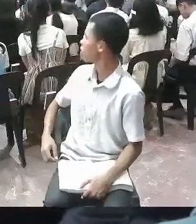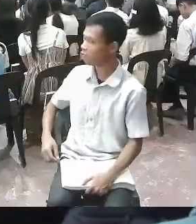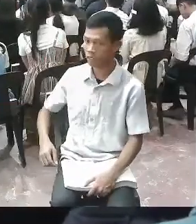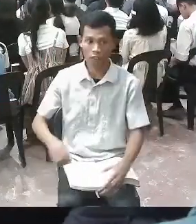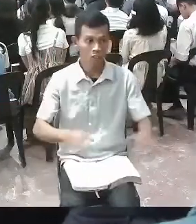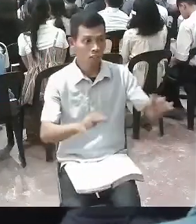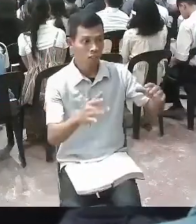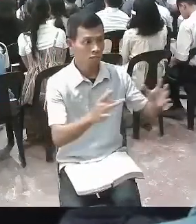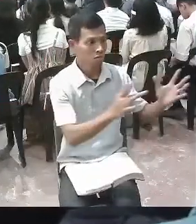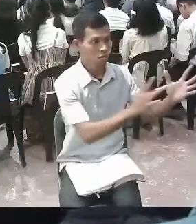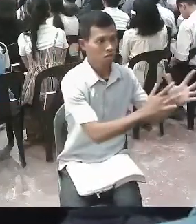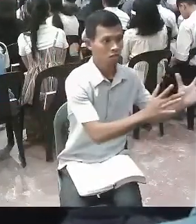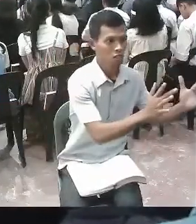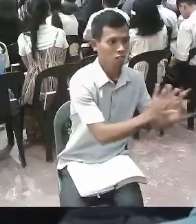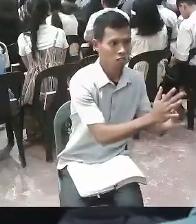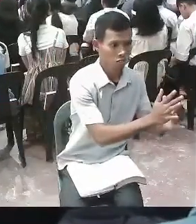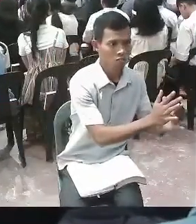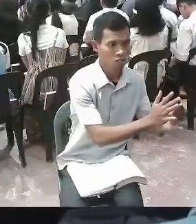Jesus